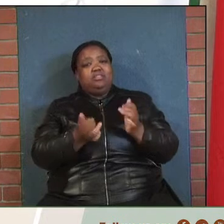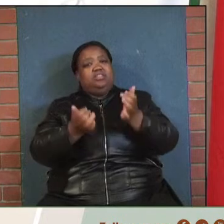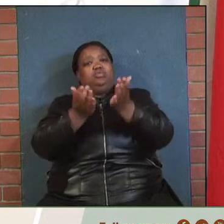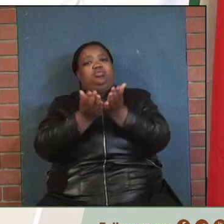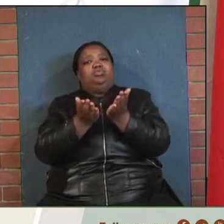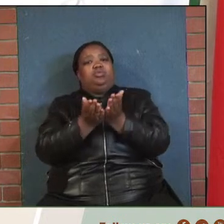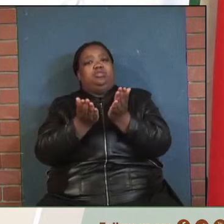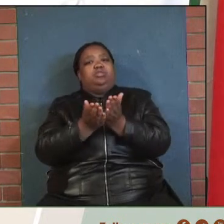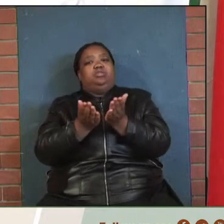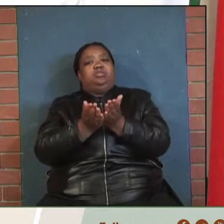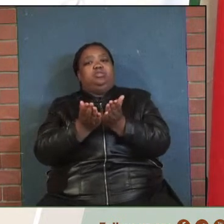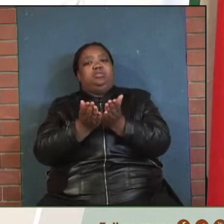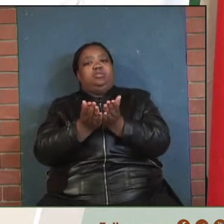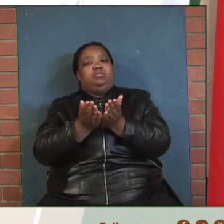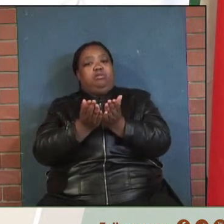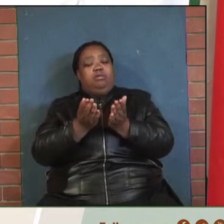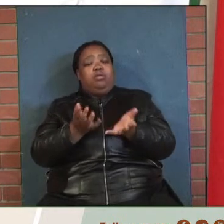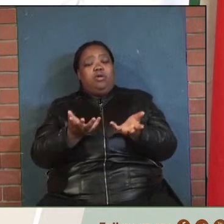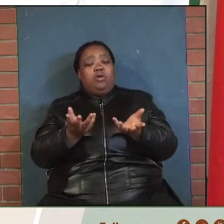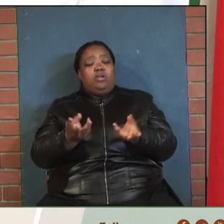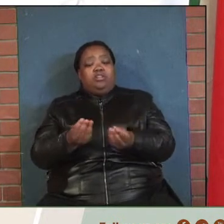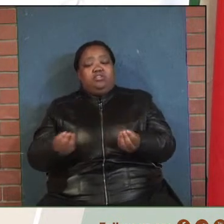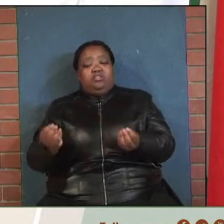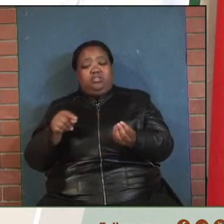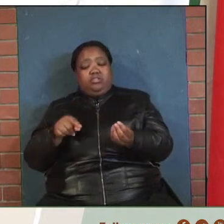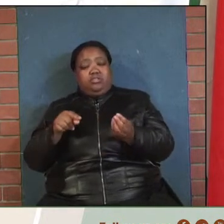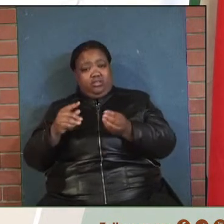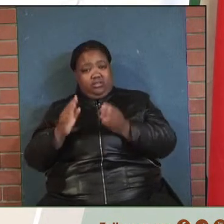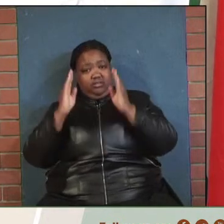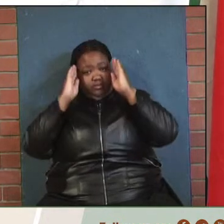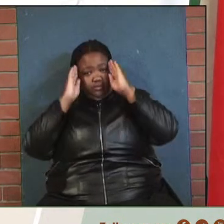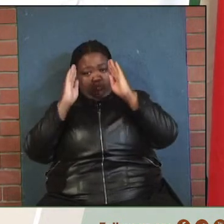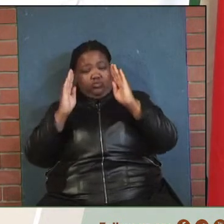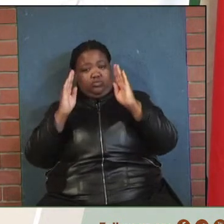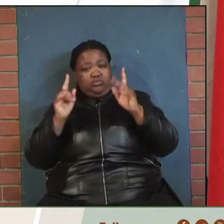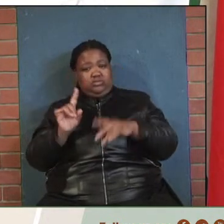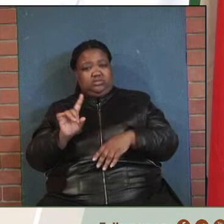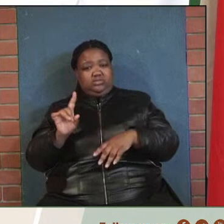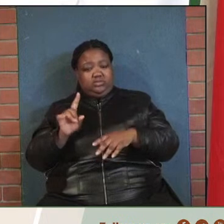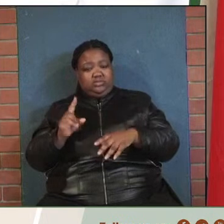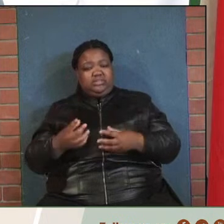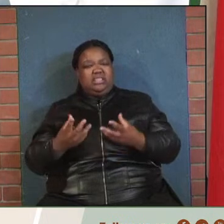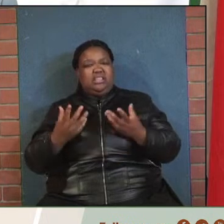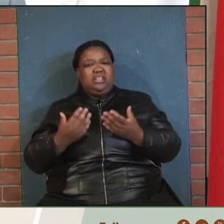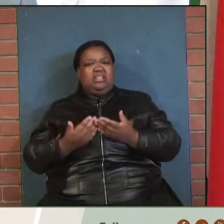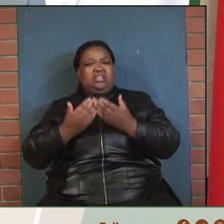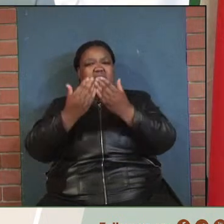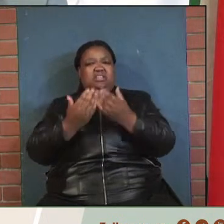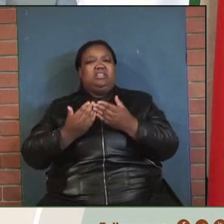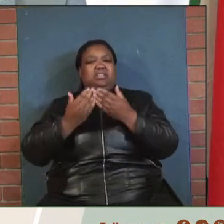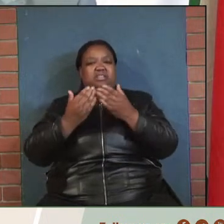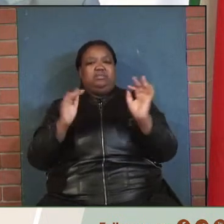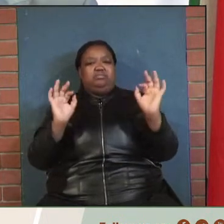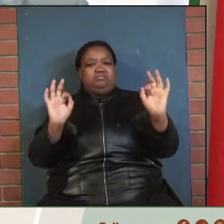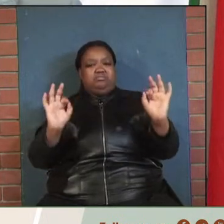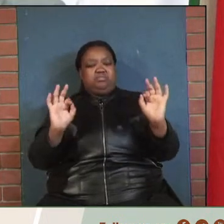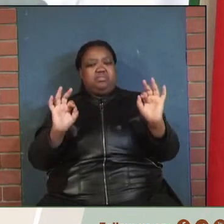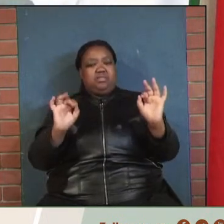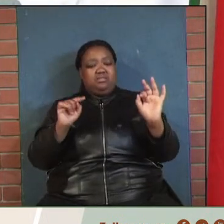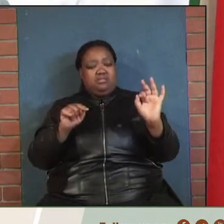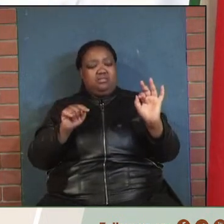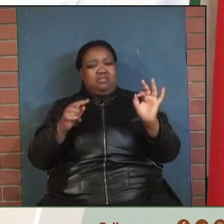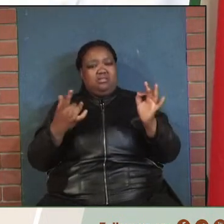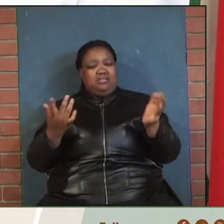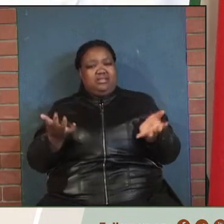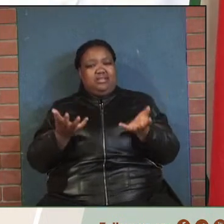that our children can focus on excellence in their studies and not have to worry about getting home